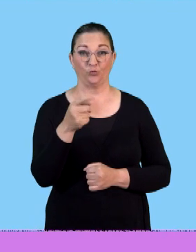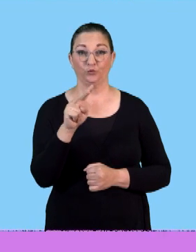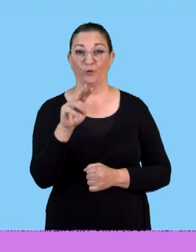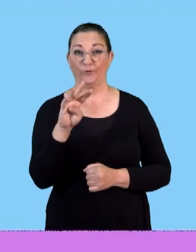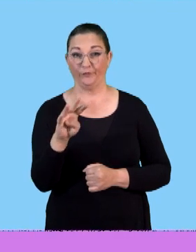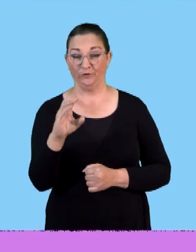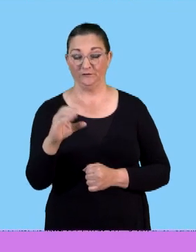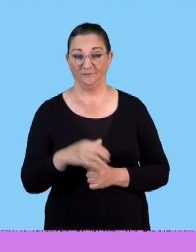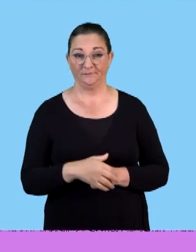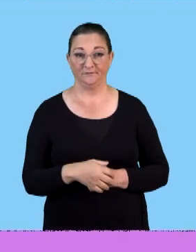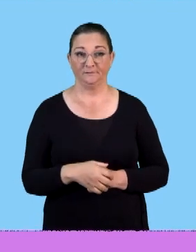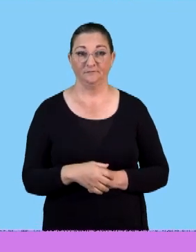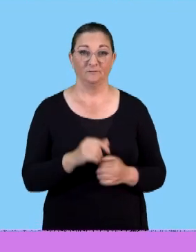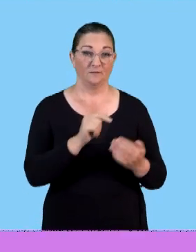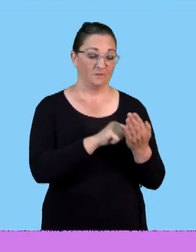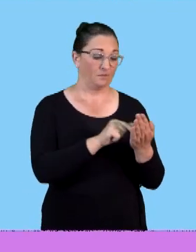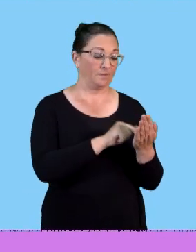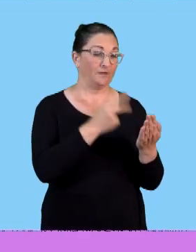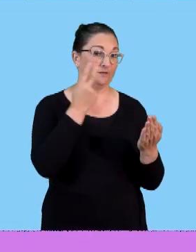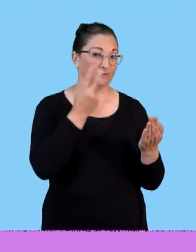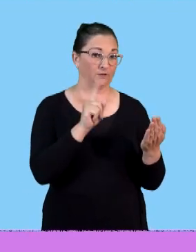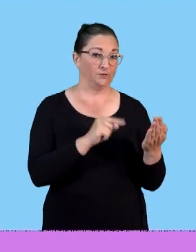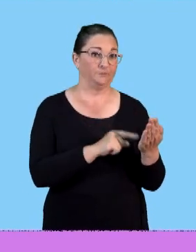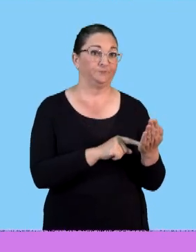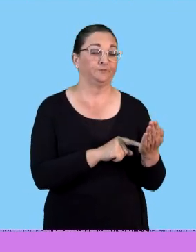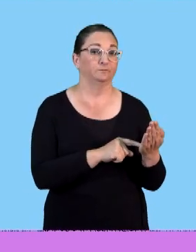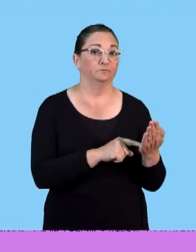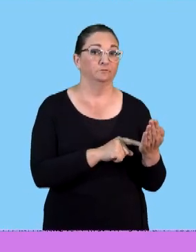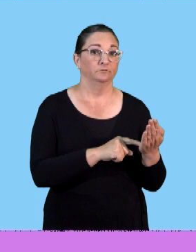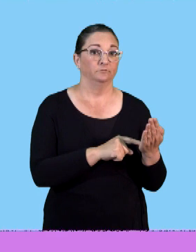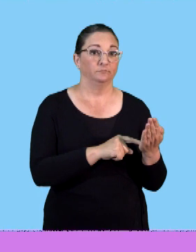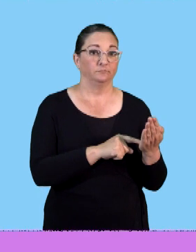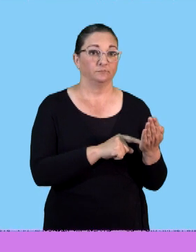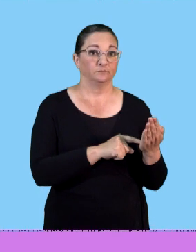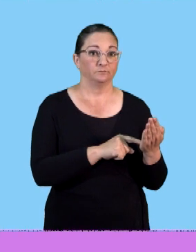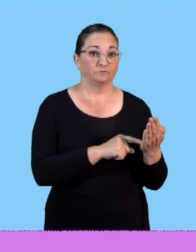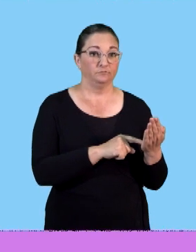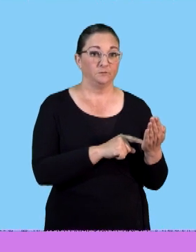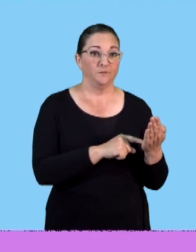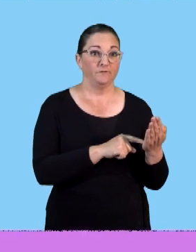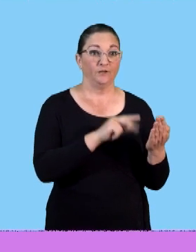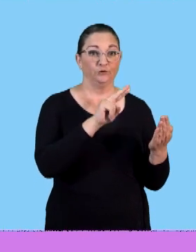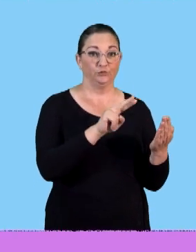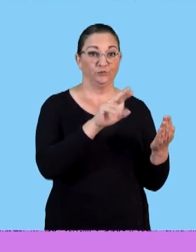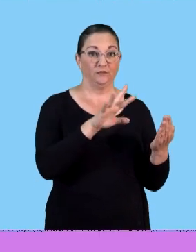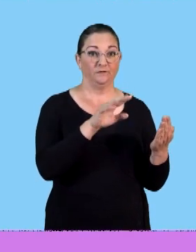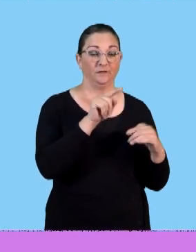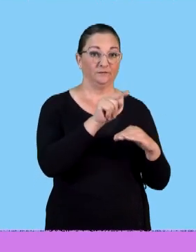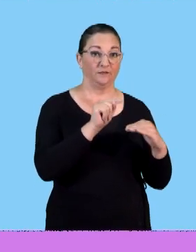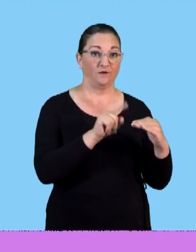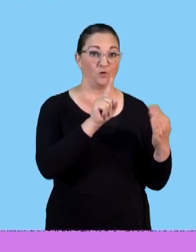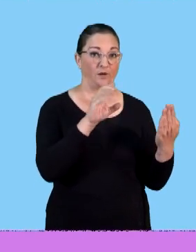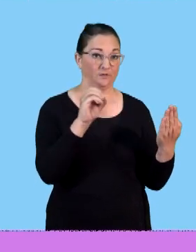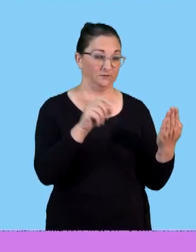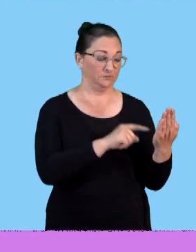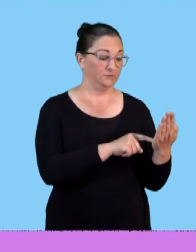429,627 rand and 24 cents. Now let's perform this calculation to see what we'll get. So it is